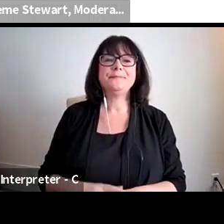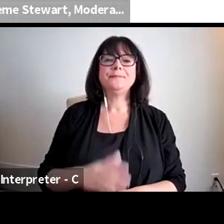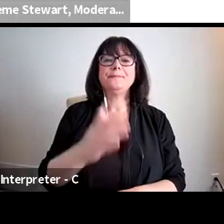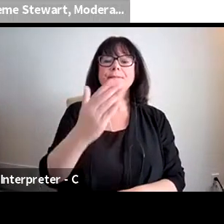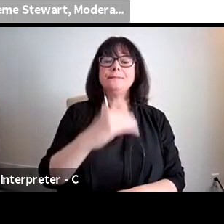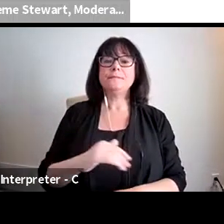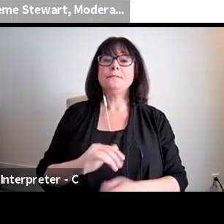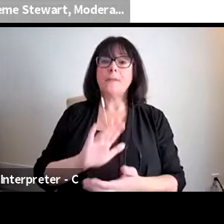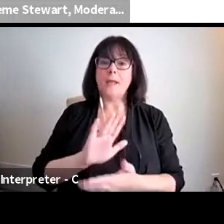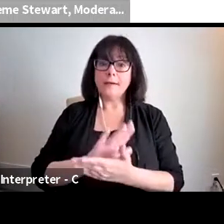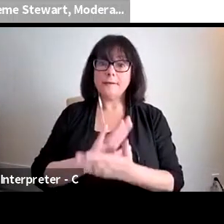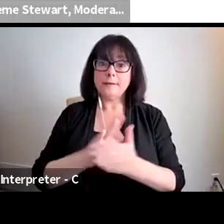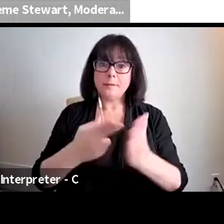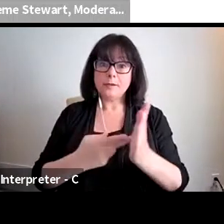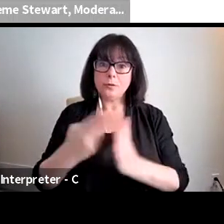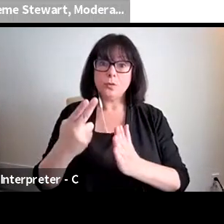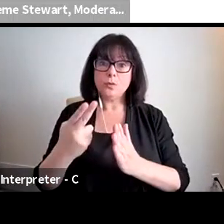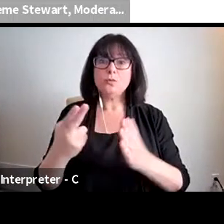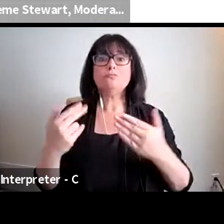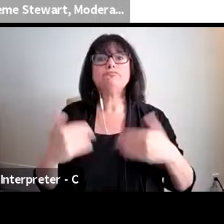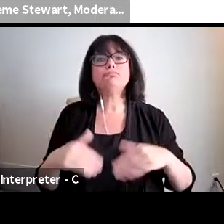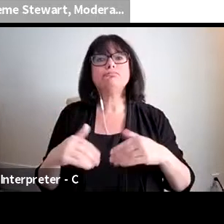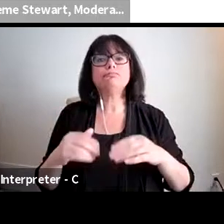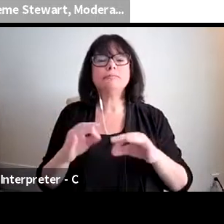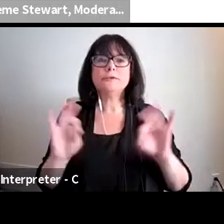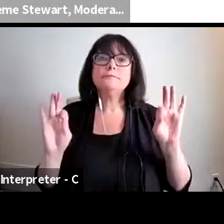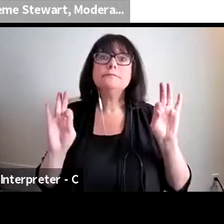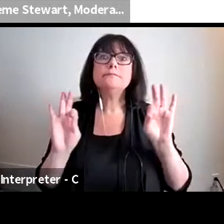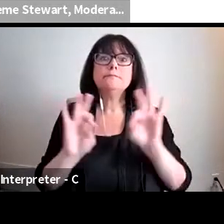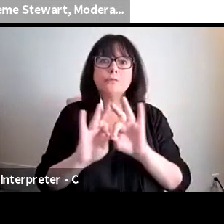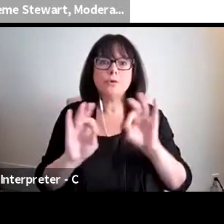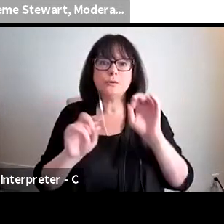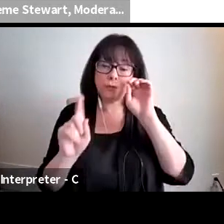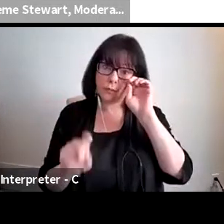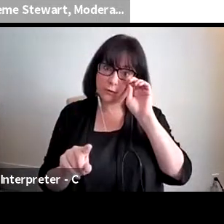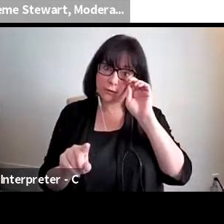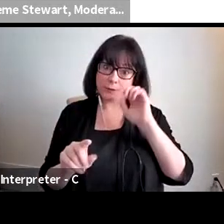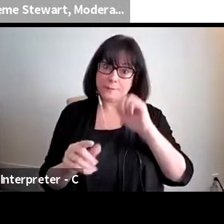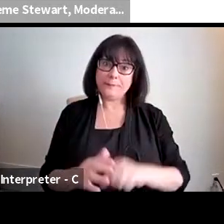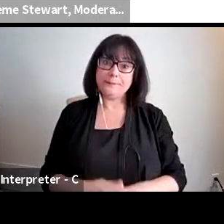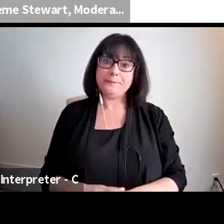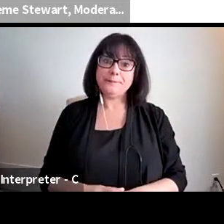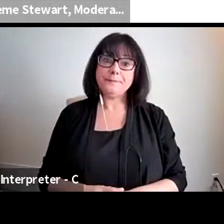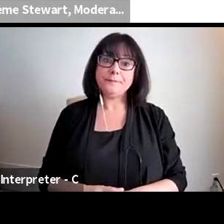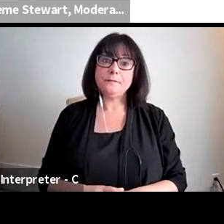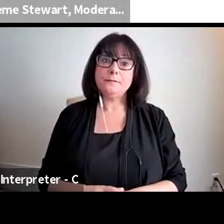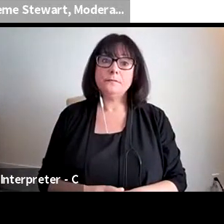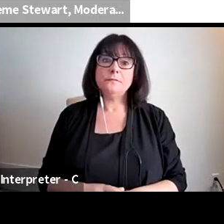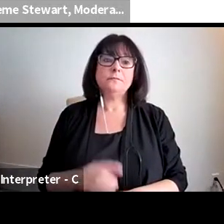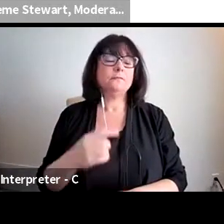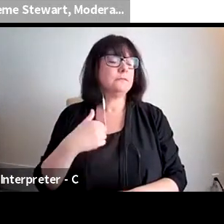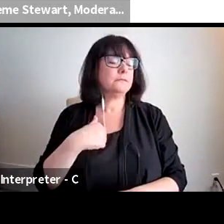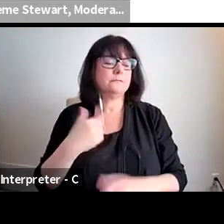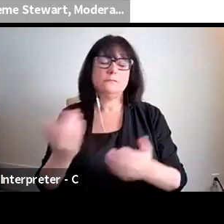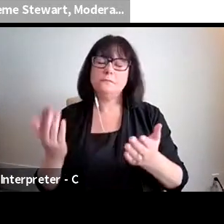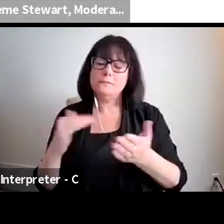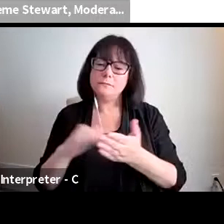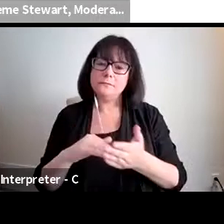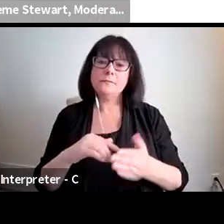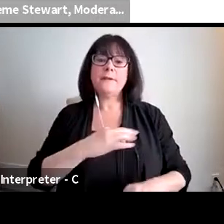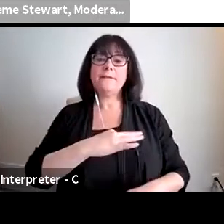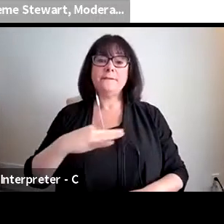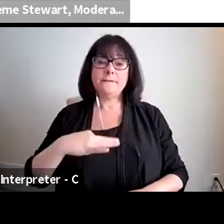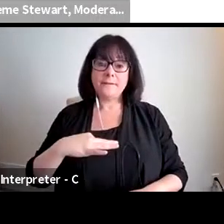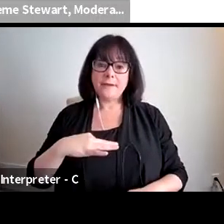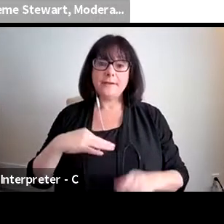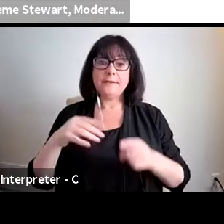one. And I just want to say again, all credit to our faculty members who